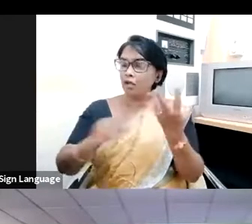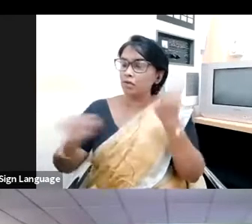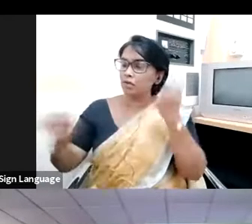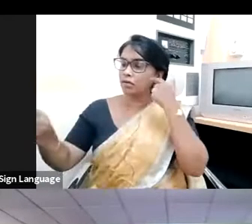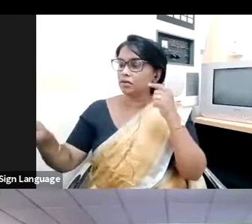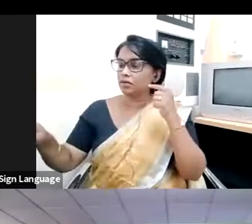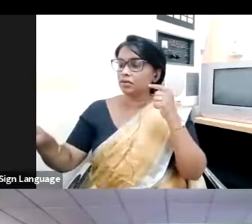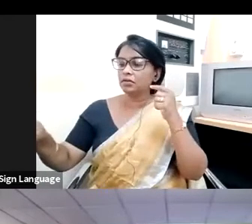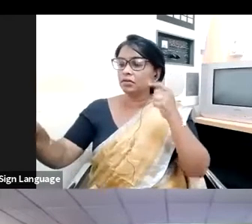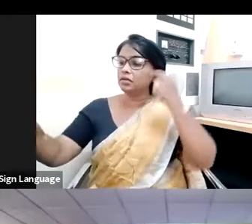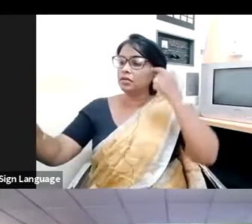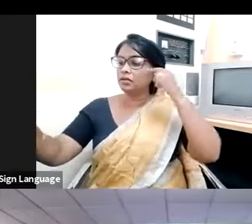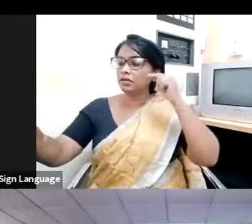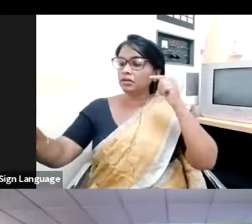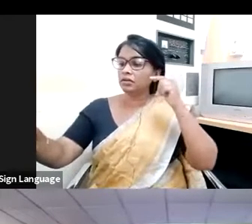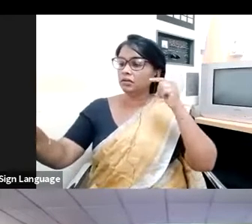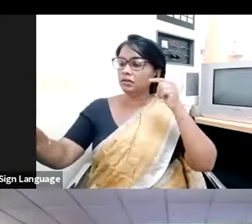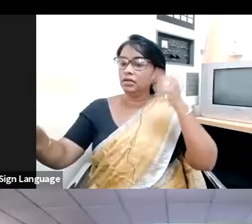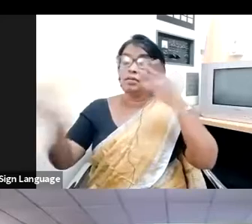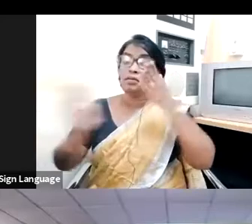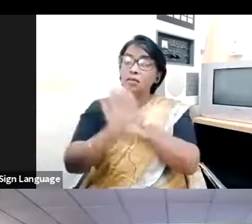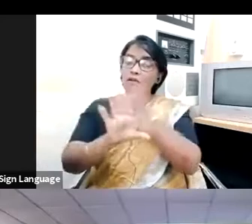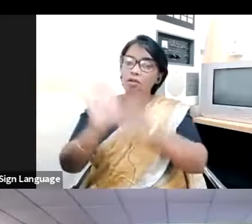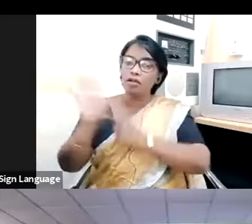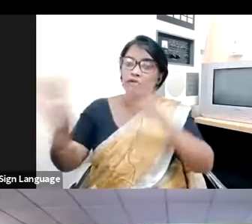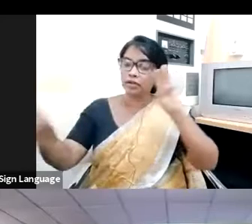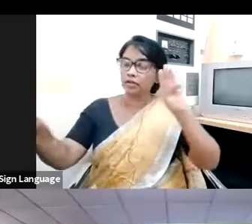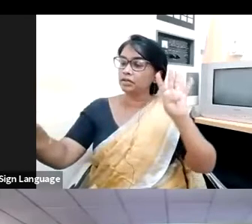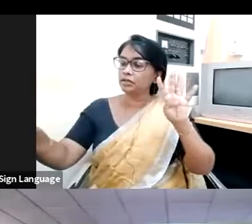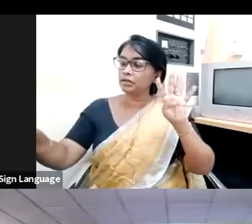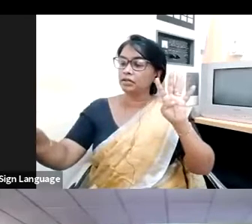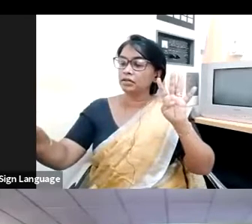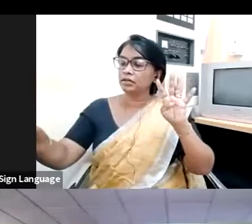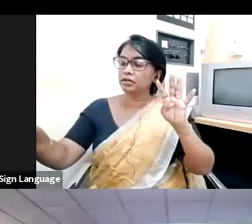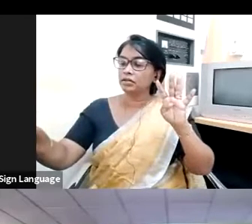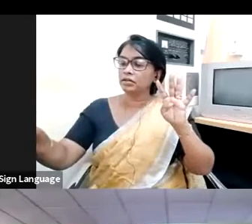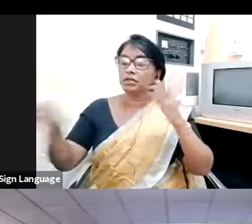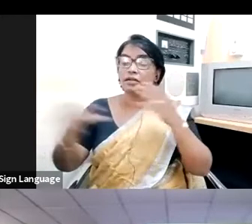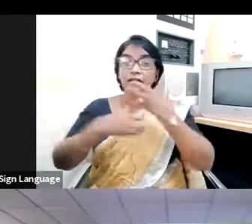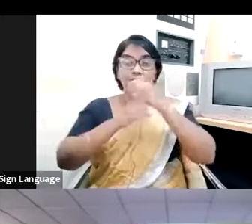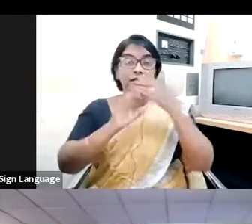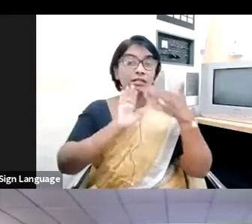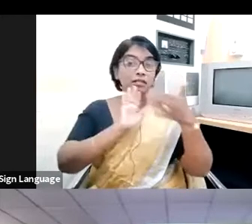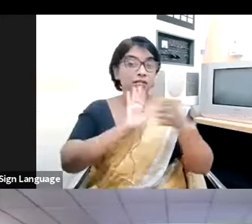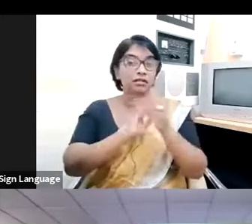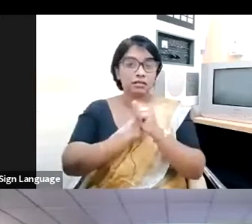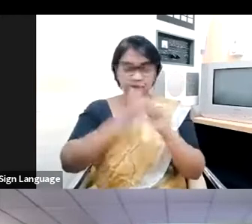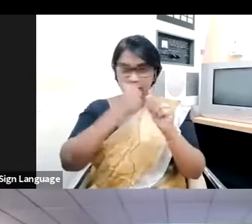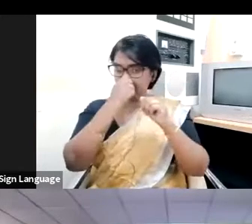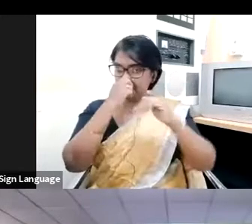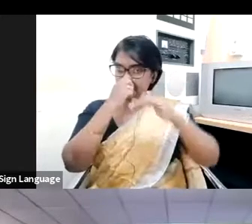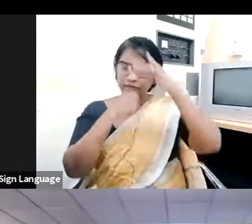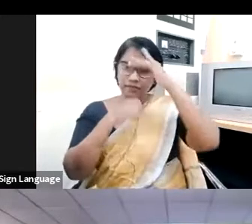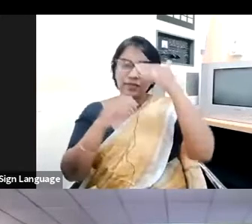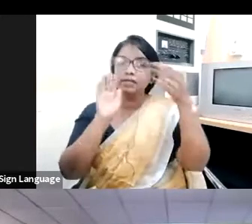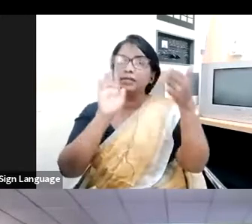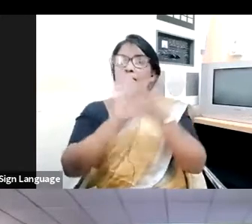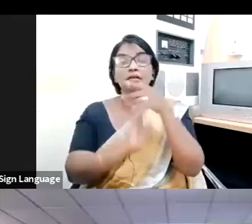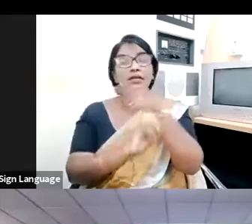34 years, who have not exited coal power, who have not exited fossil fuels for 34 years since the